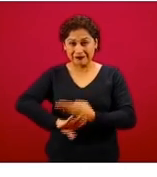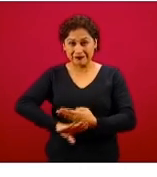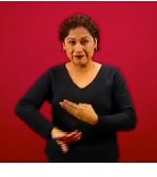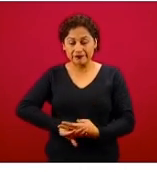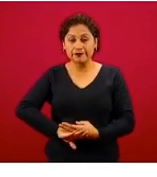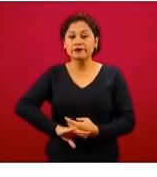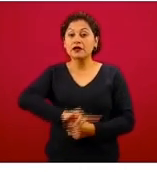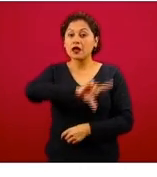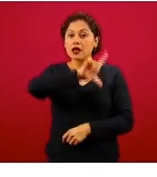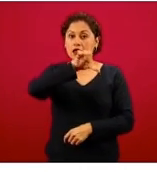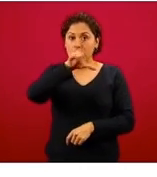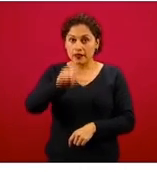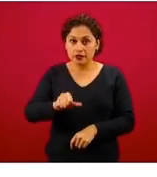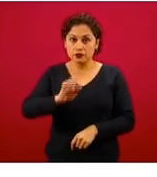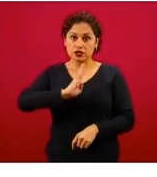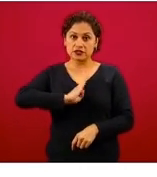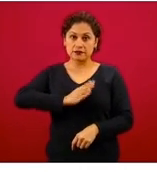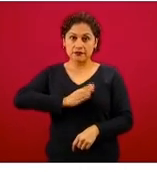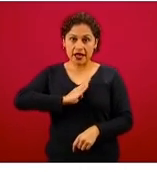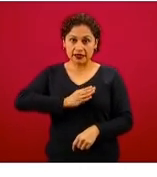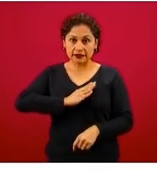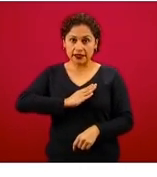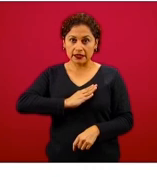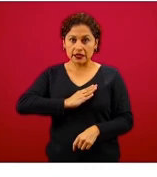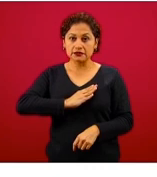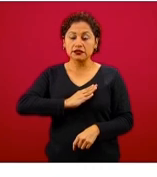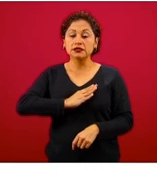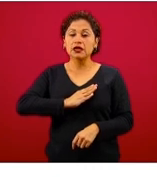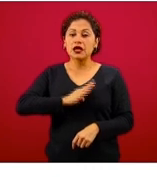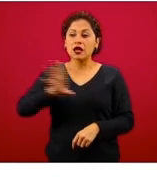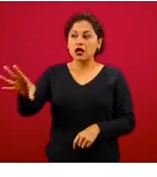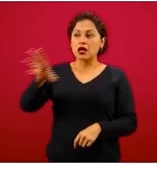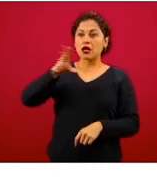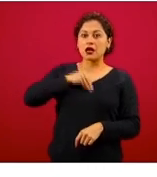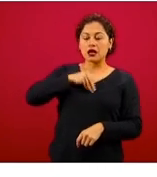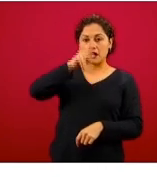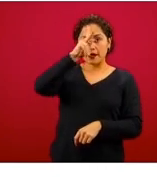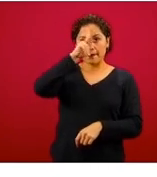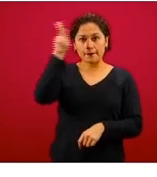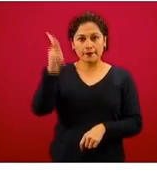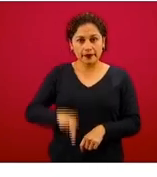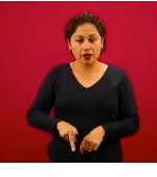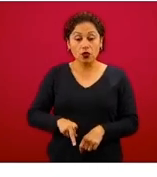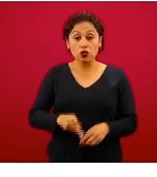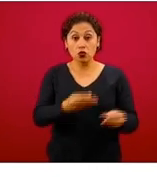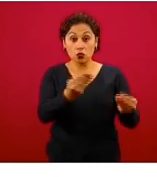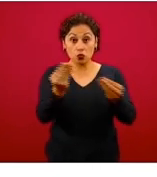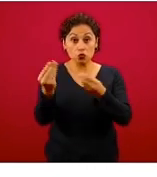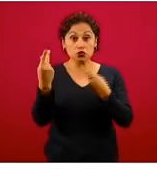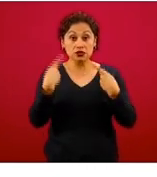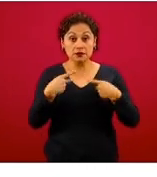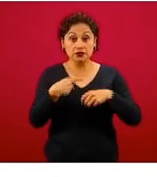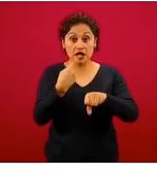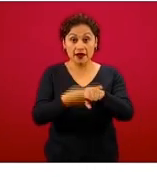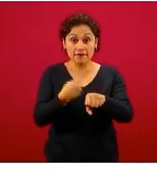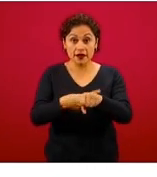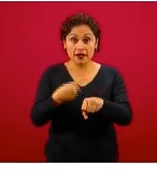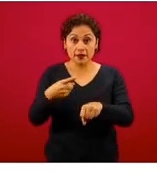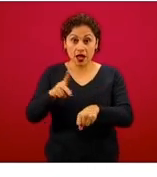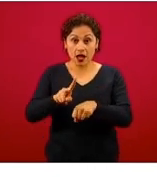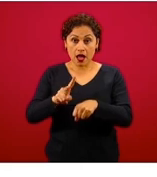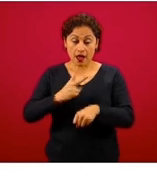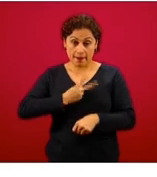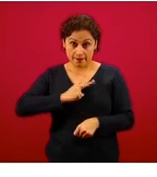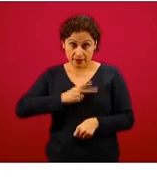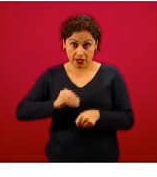on our aliadas. No liver, todos los on our pacientes heart. mueren exclusivamente We por have an el virus, inflammatory sino por response infecciones from our system, que se agregan, and there are y desde different luego